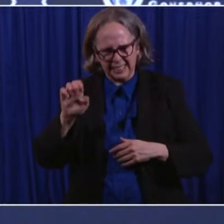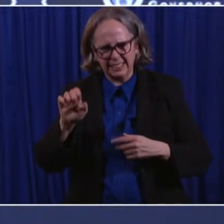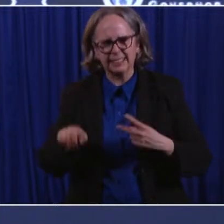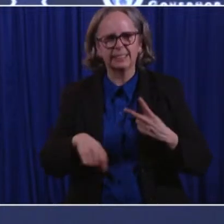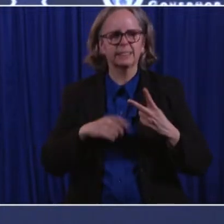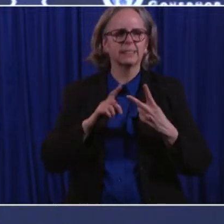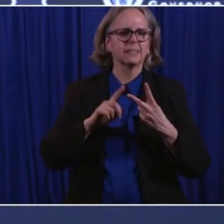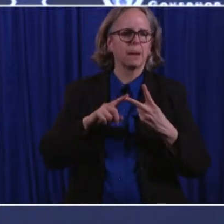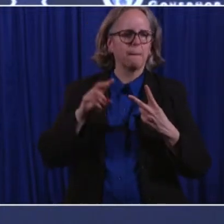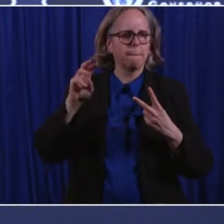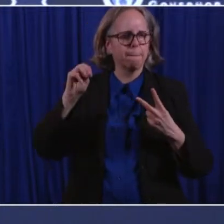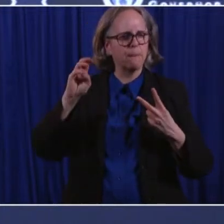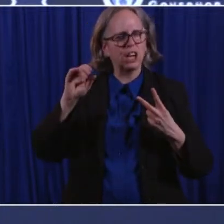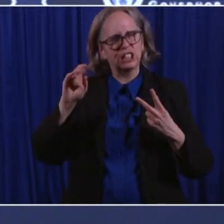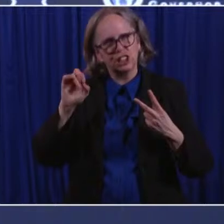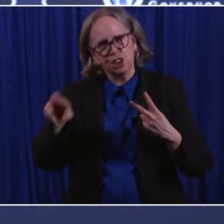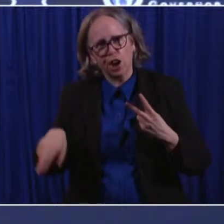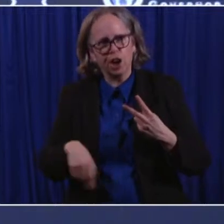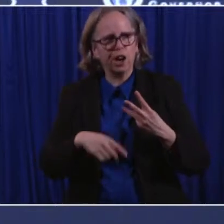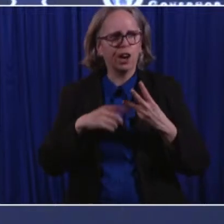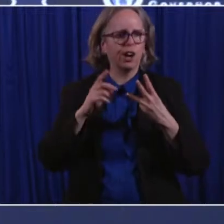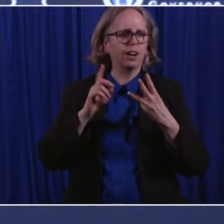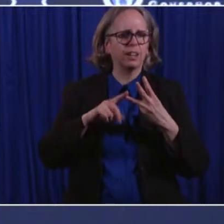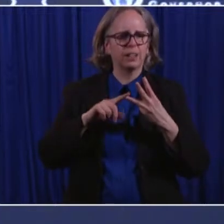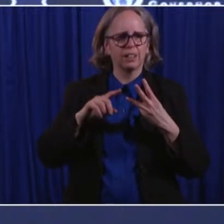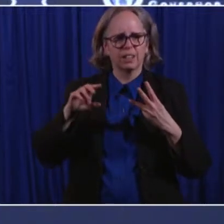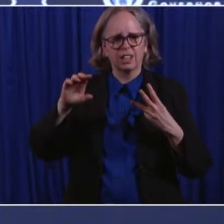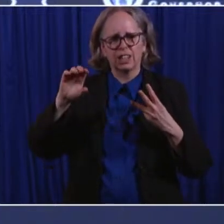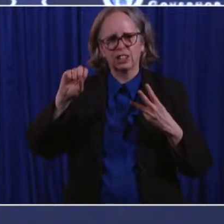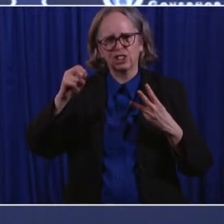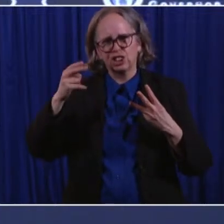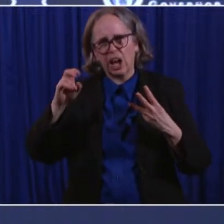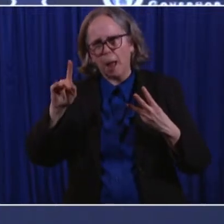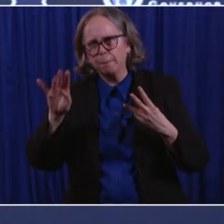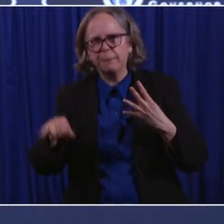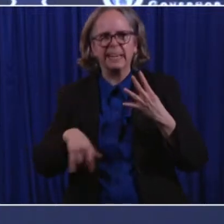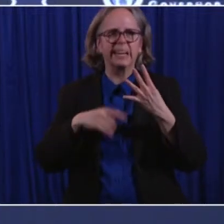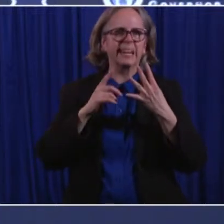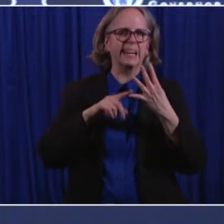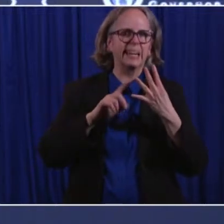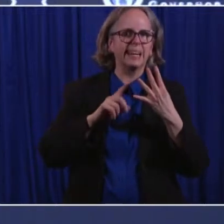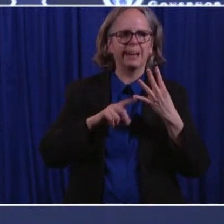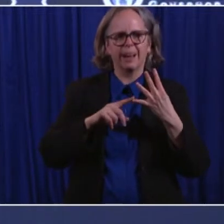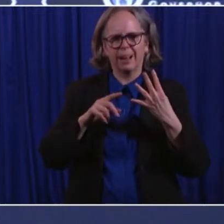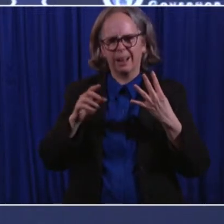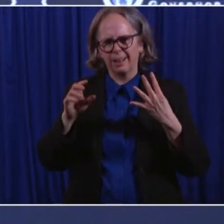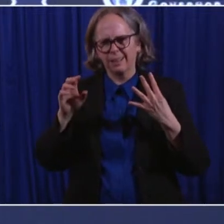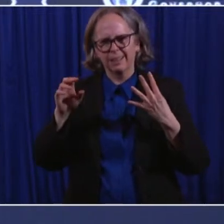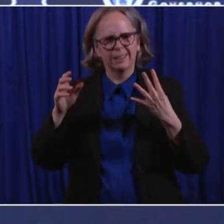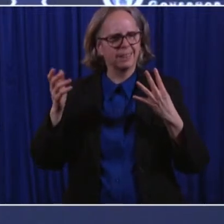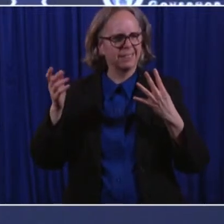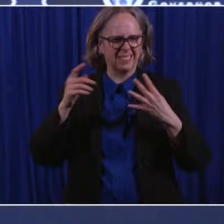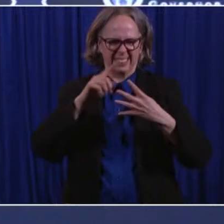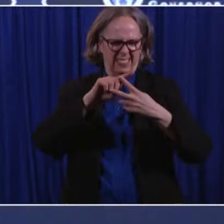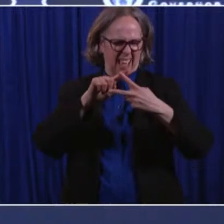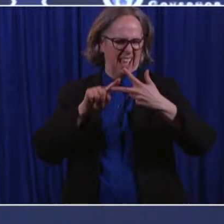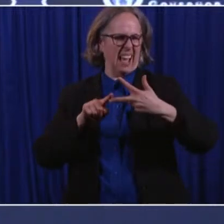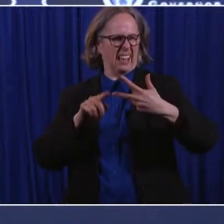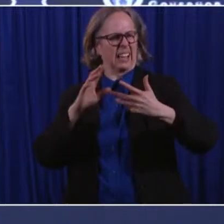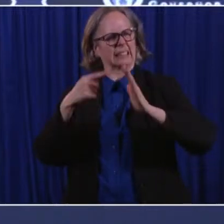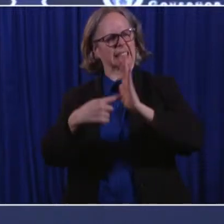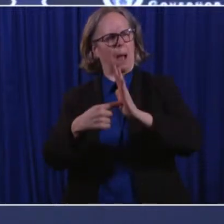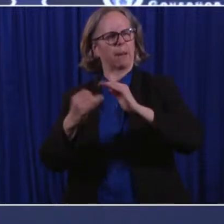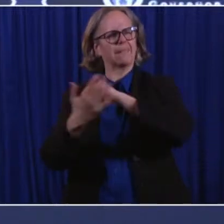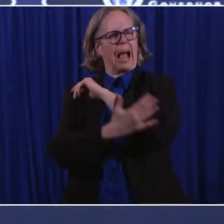We now have a total of 60 red counties, our lowest number since early November. We have 5 yellow counties total, the highest since